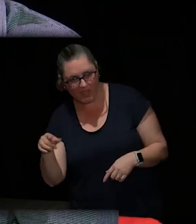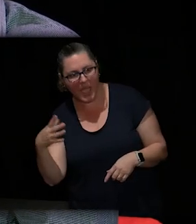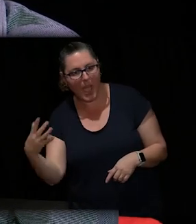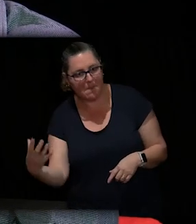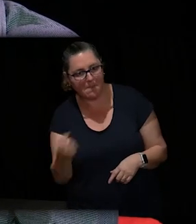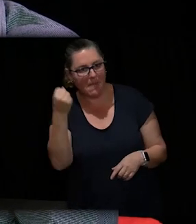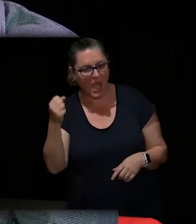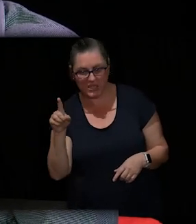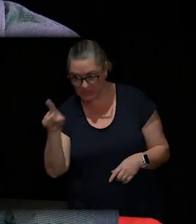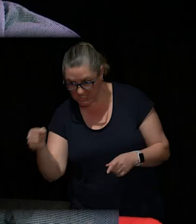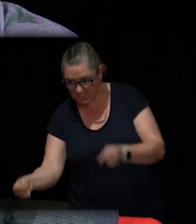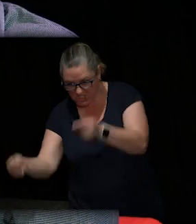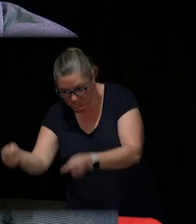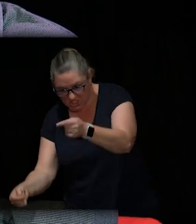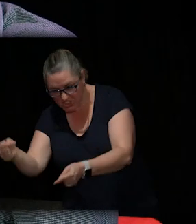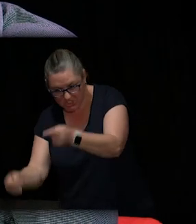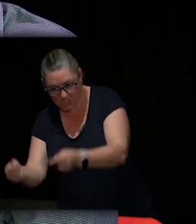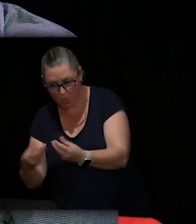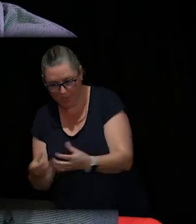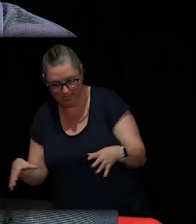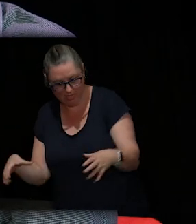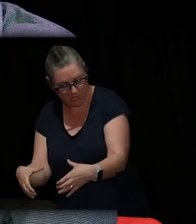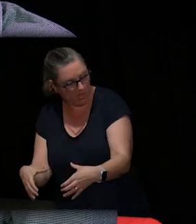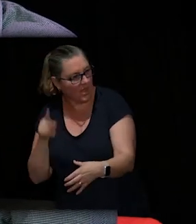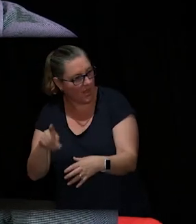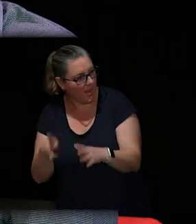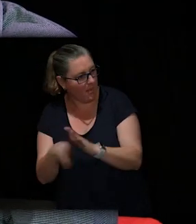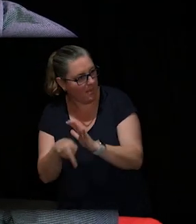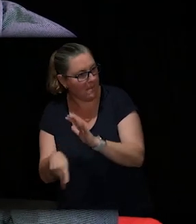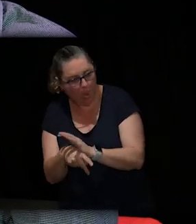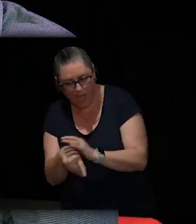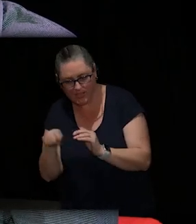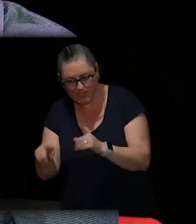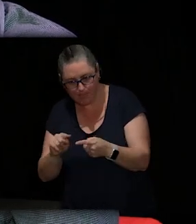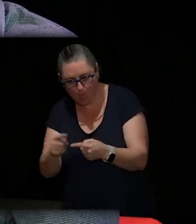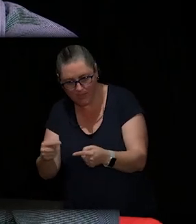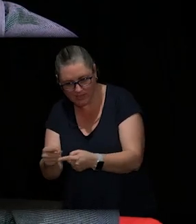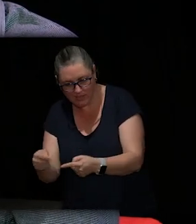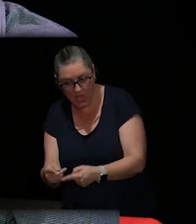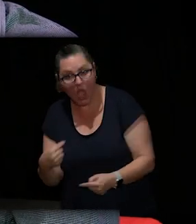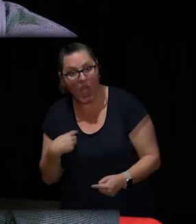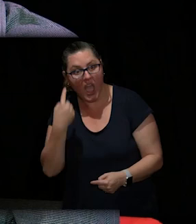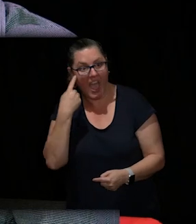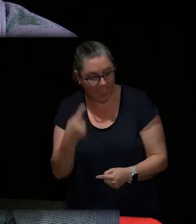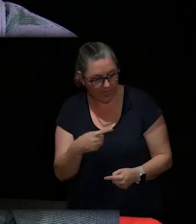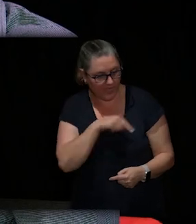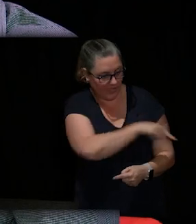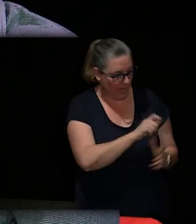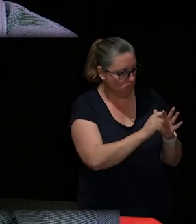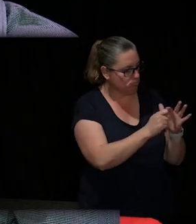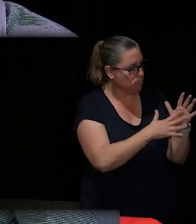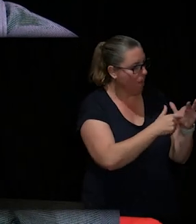best possible policy points. That said, I do think that the primary damaged Hillary Clinton before she got